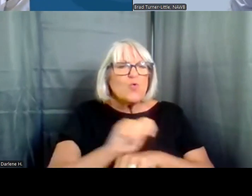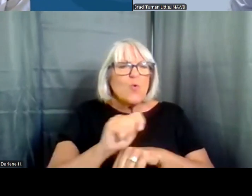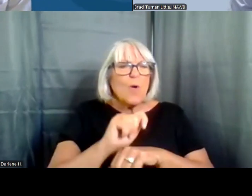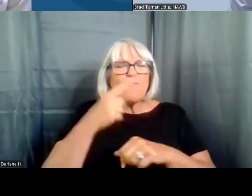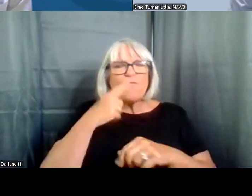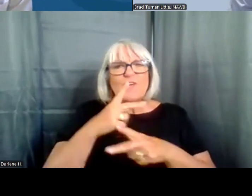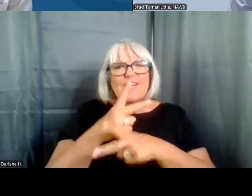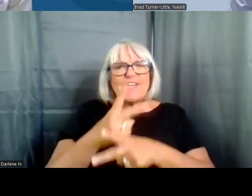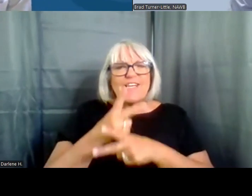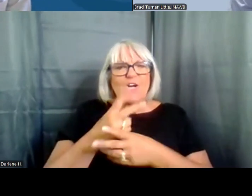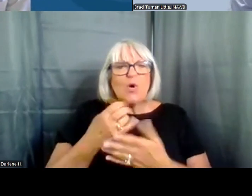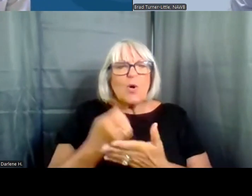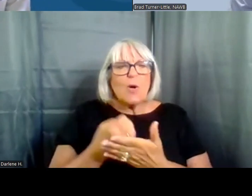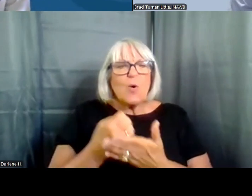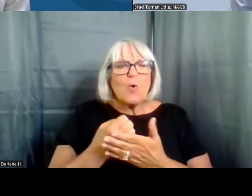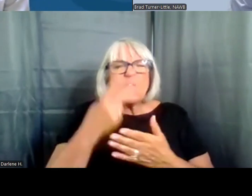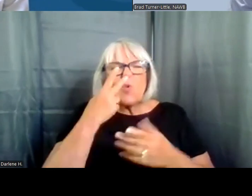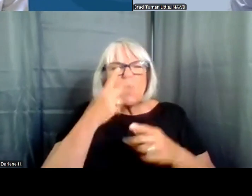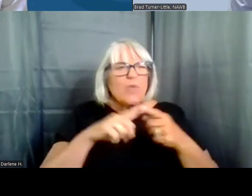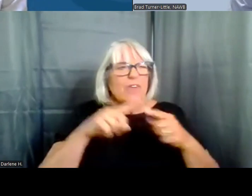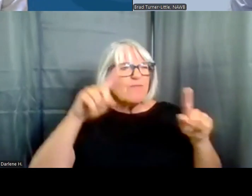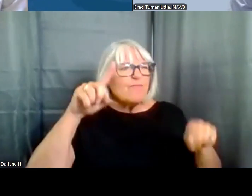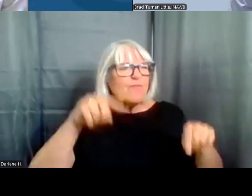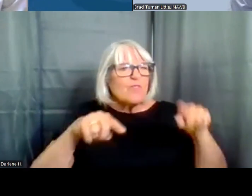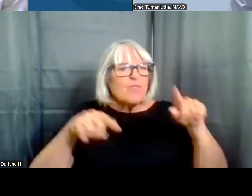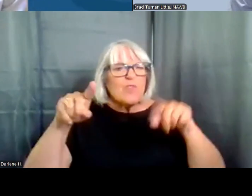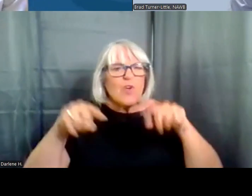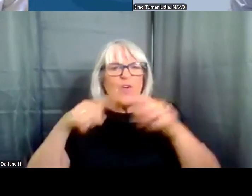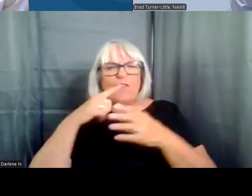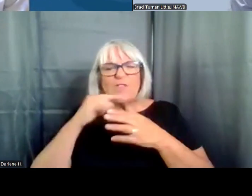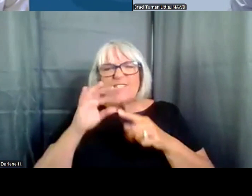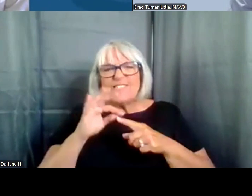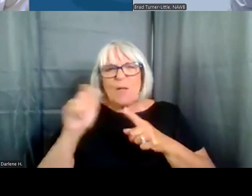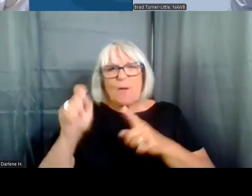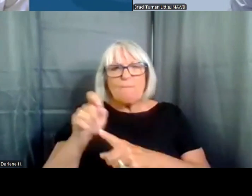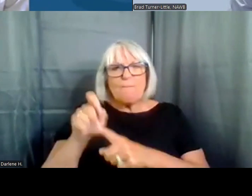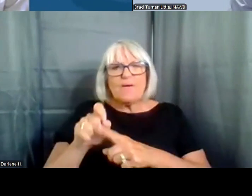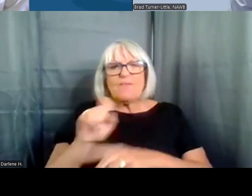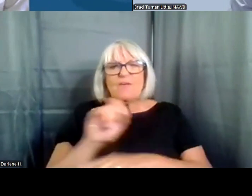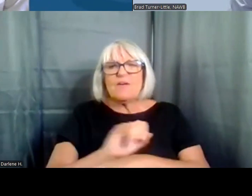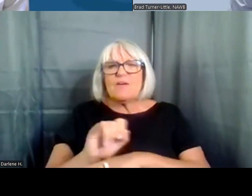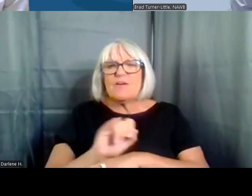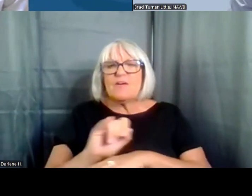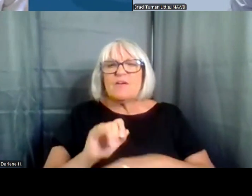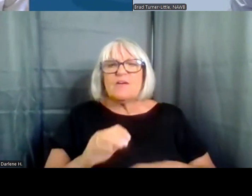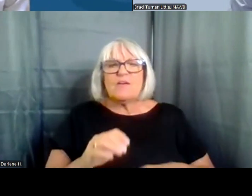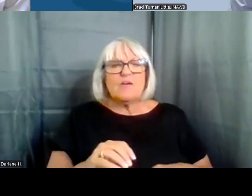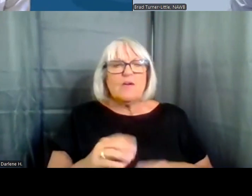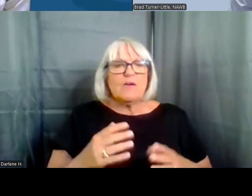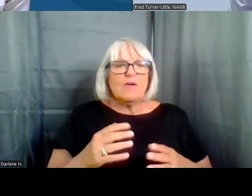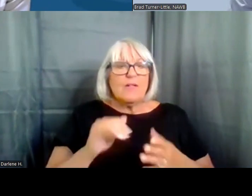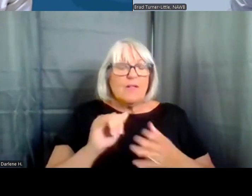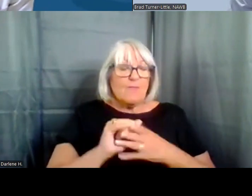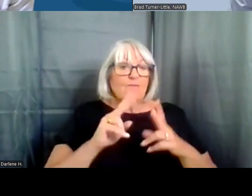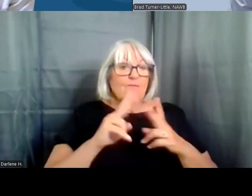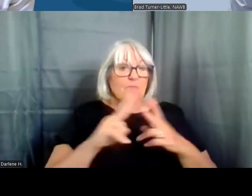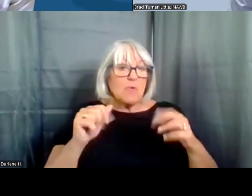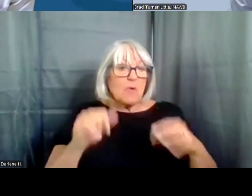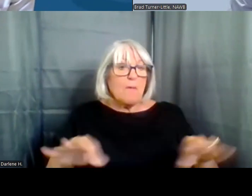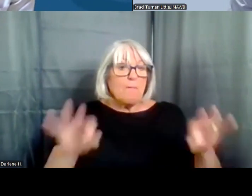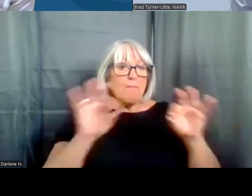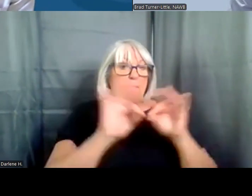occupations. So they can be really meaningful partners. They have a bunch of expertise that they can bring to the table. So just wanted to make a plug for